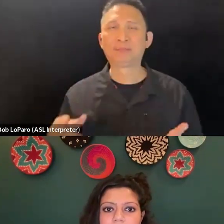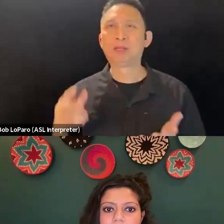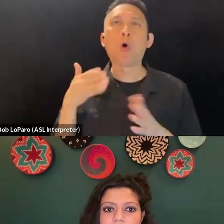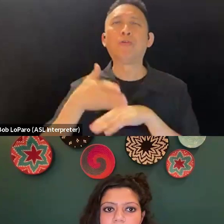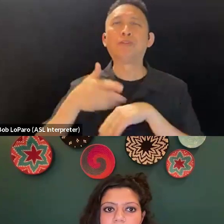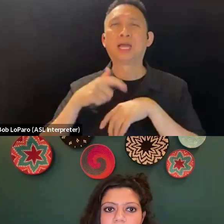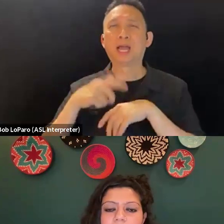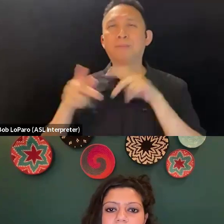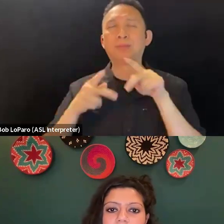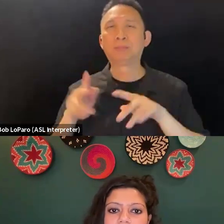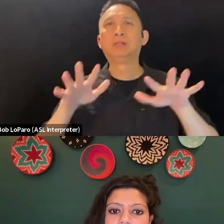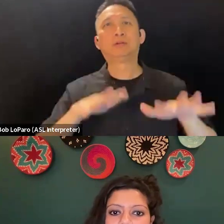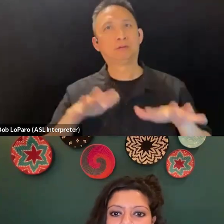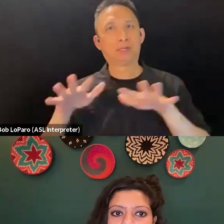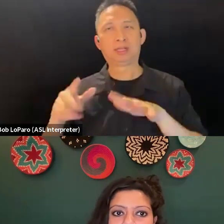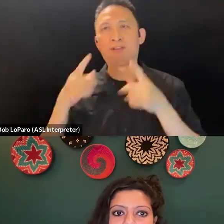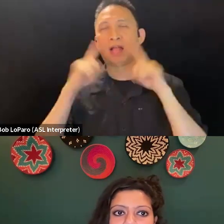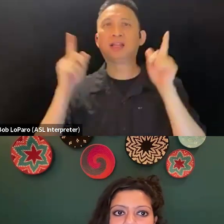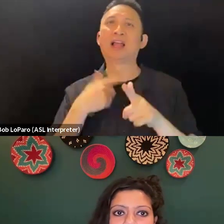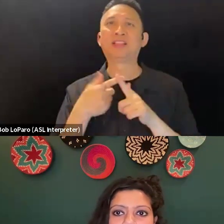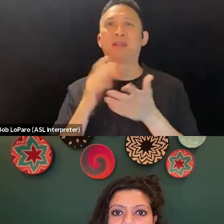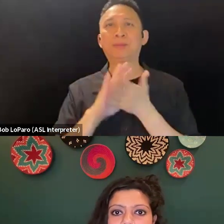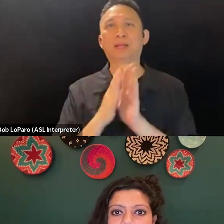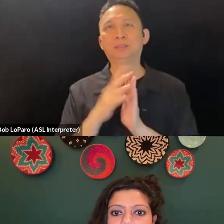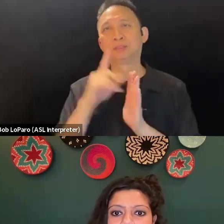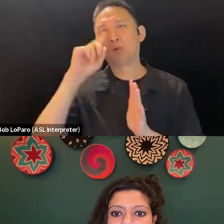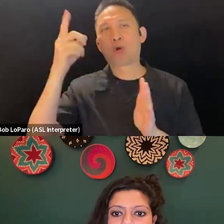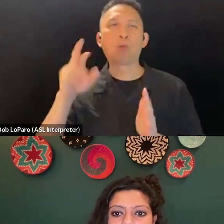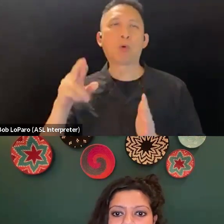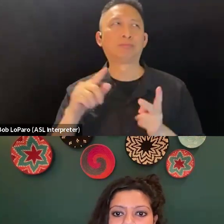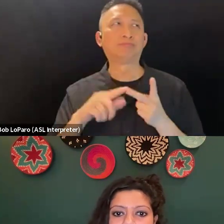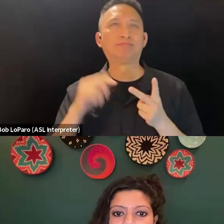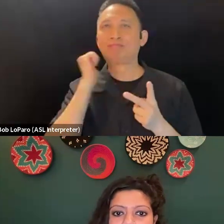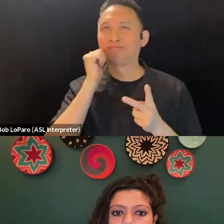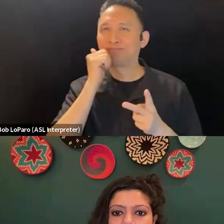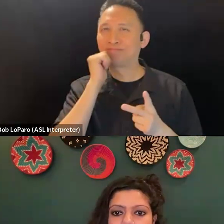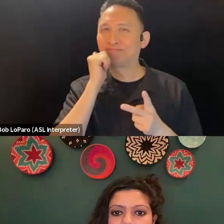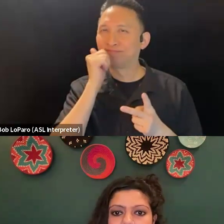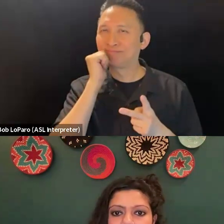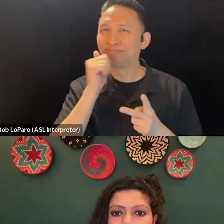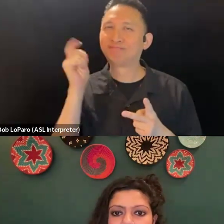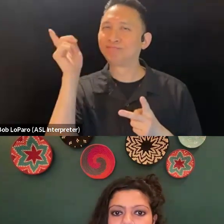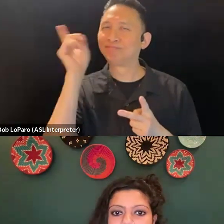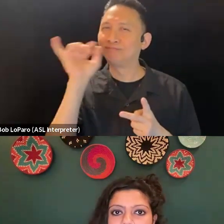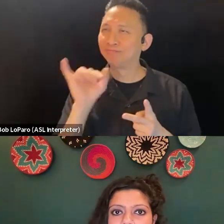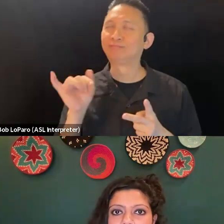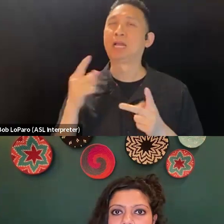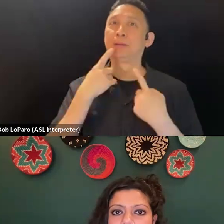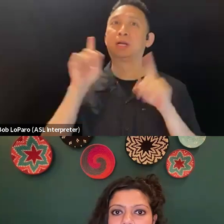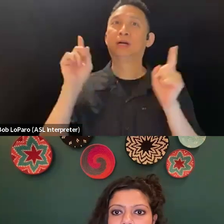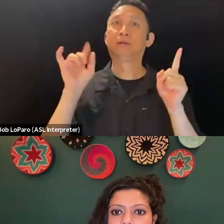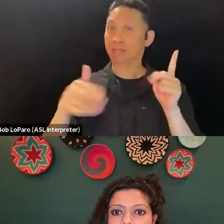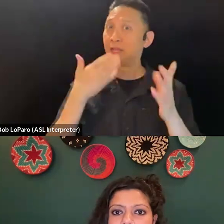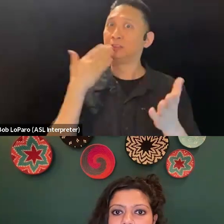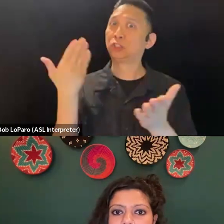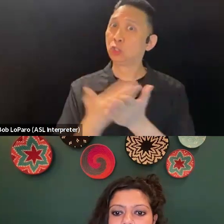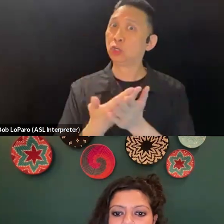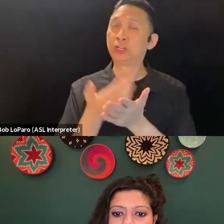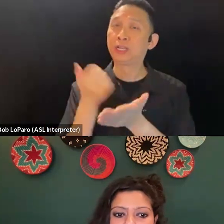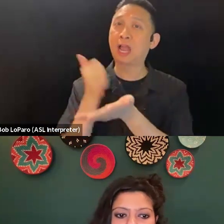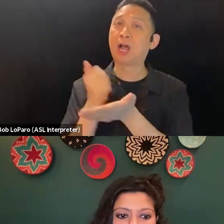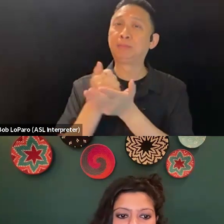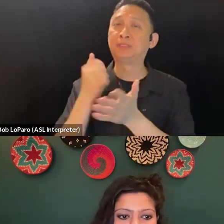next question. How do you develop your documentary films to reach? Sorry, this is from Wolfgang. How do you develop your documentary